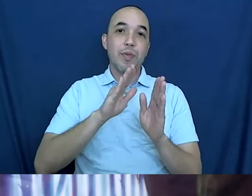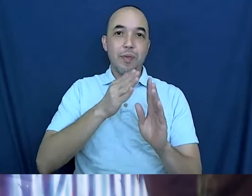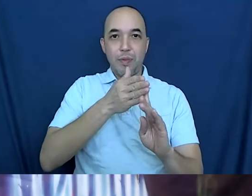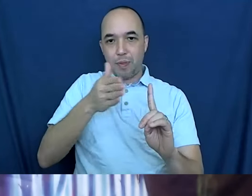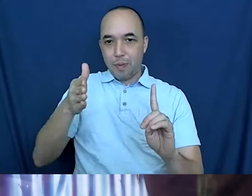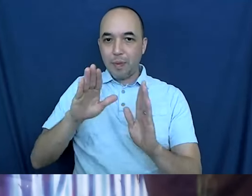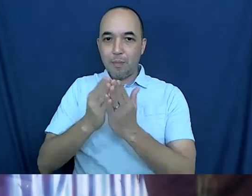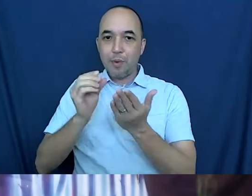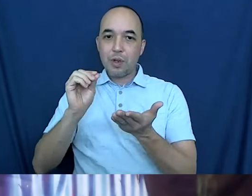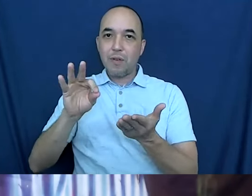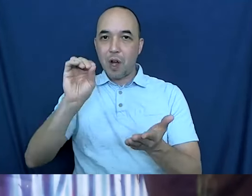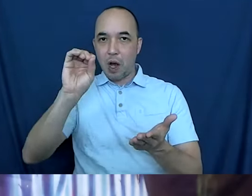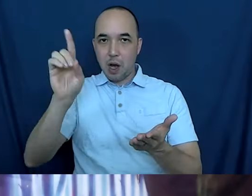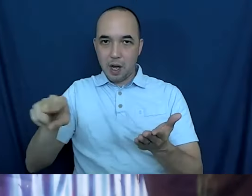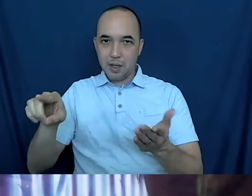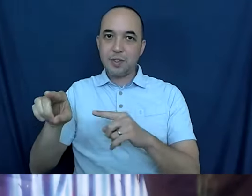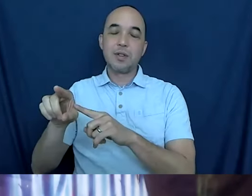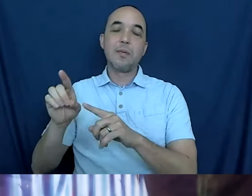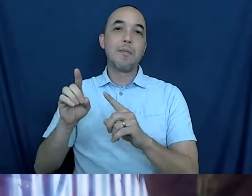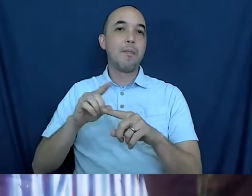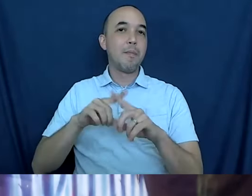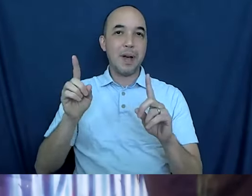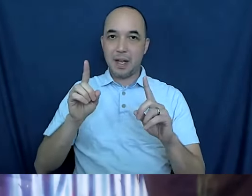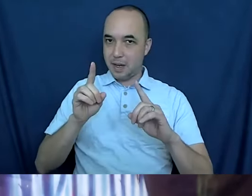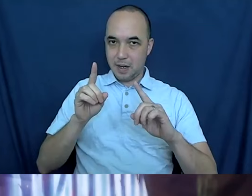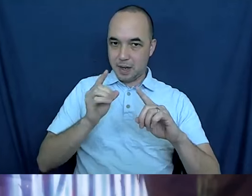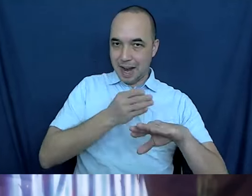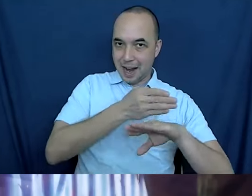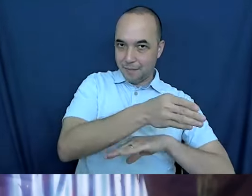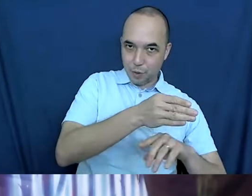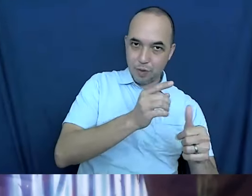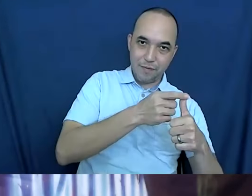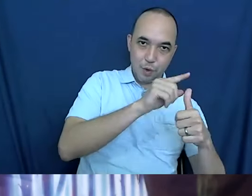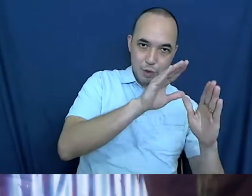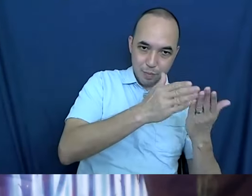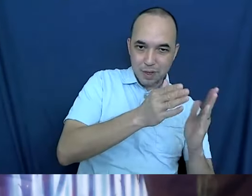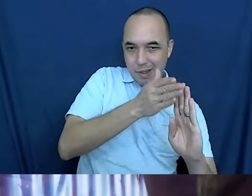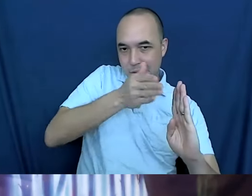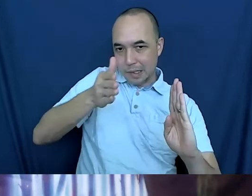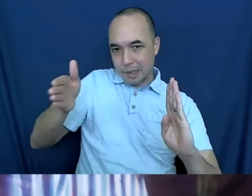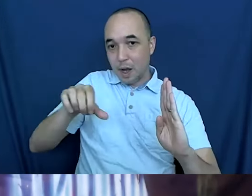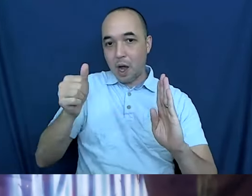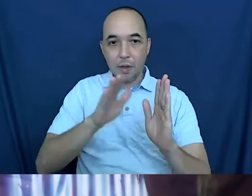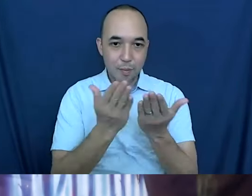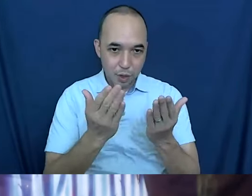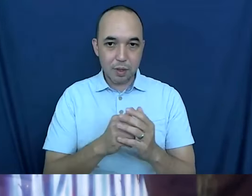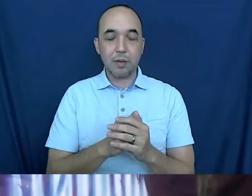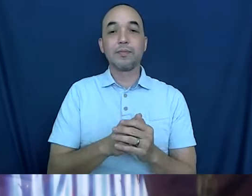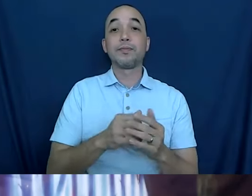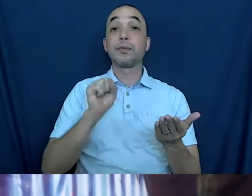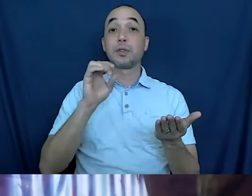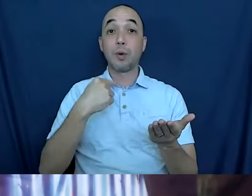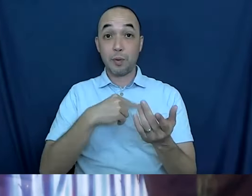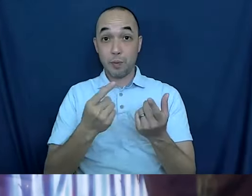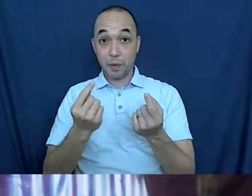What we did was there was a resistance group in the story. And so in the performances, you